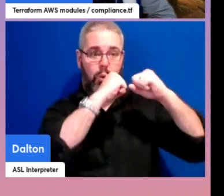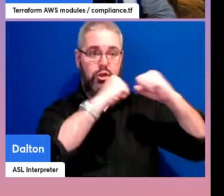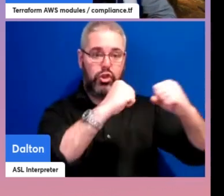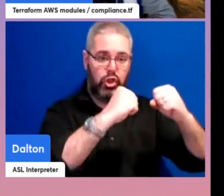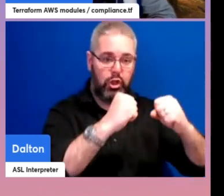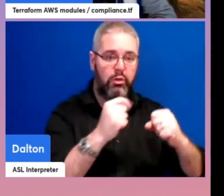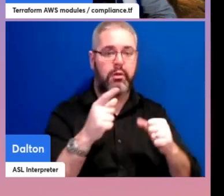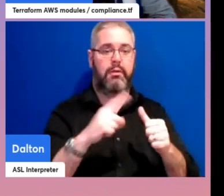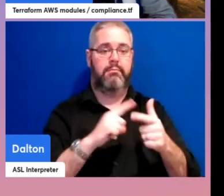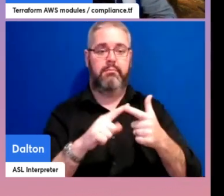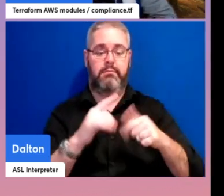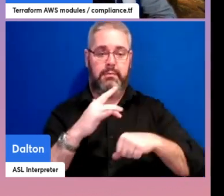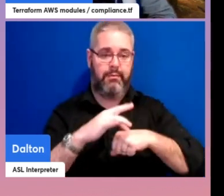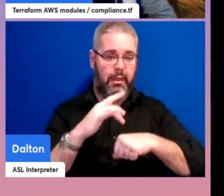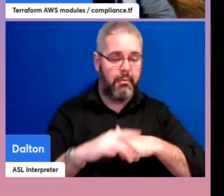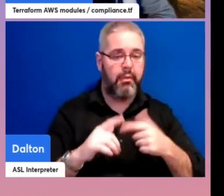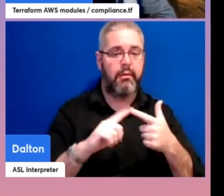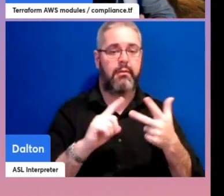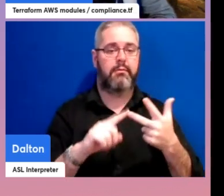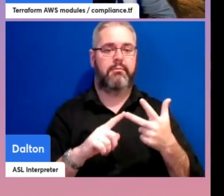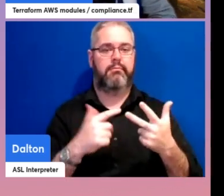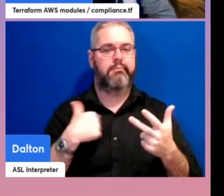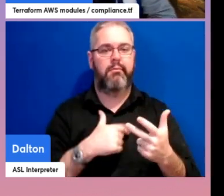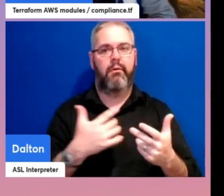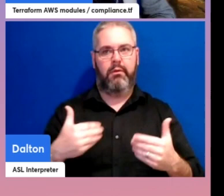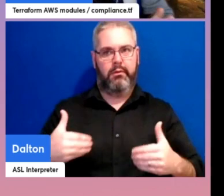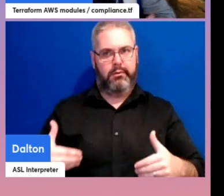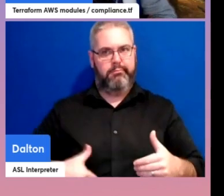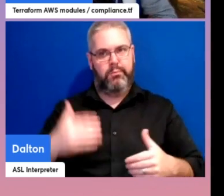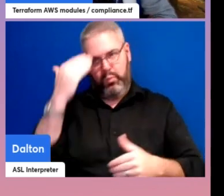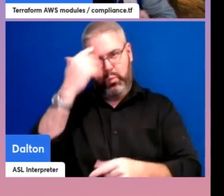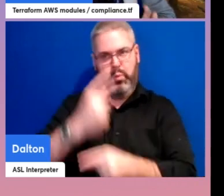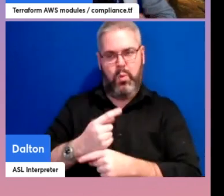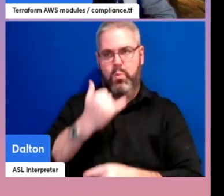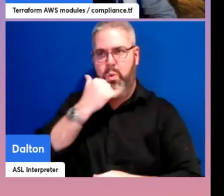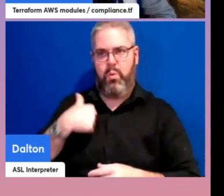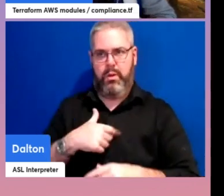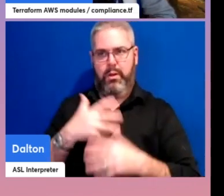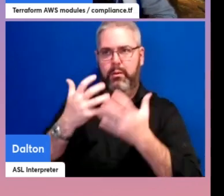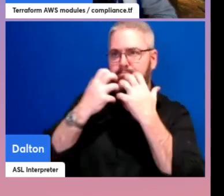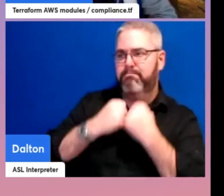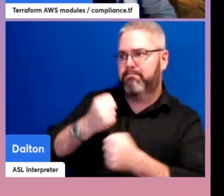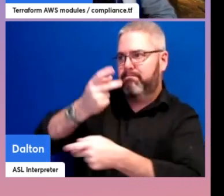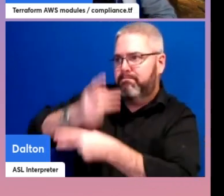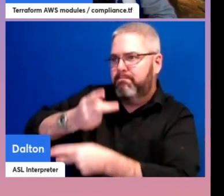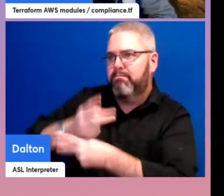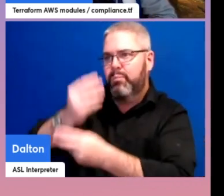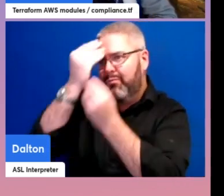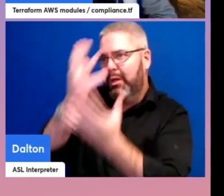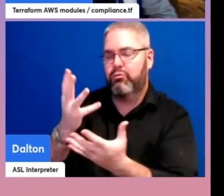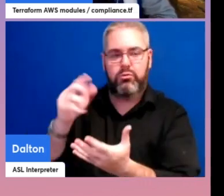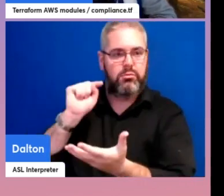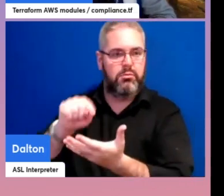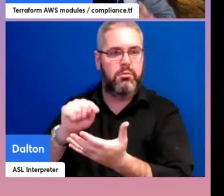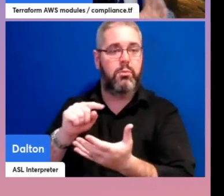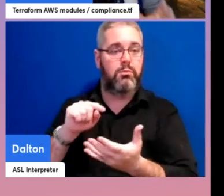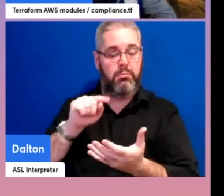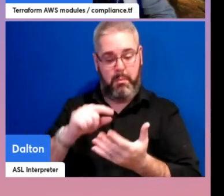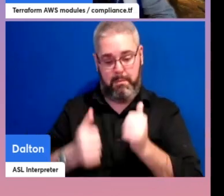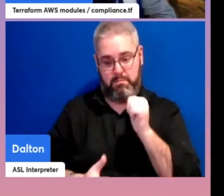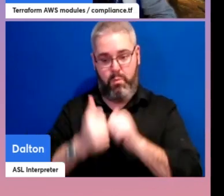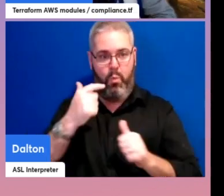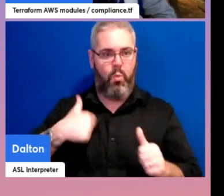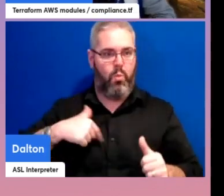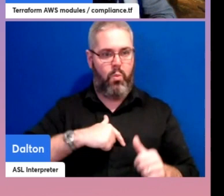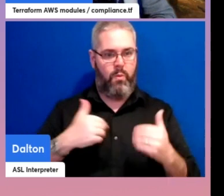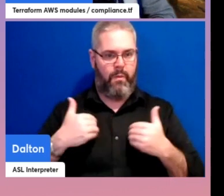availability, access and integrity, and so on. So you get the point. This is something what you most likely have heard at